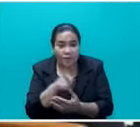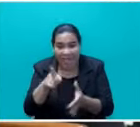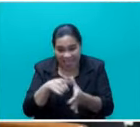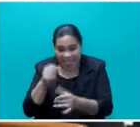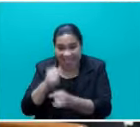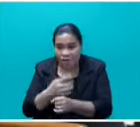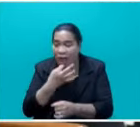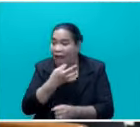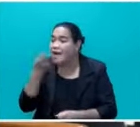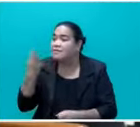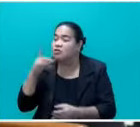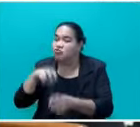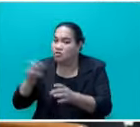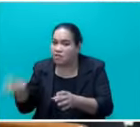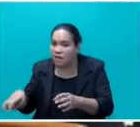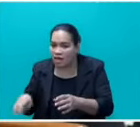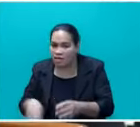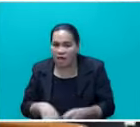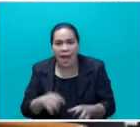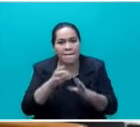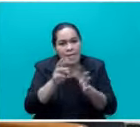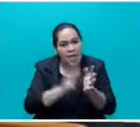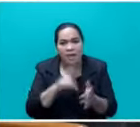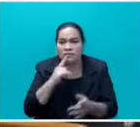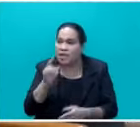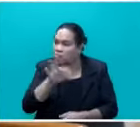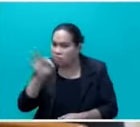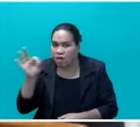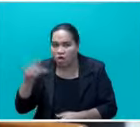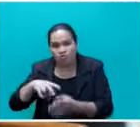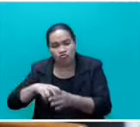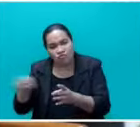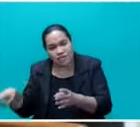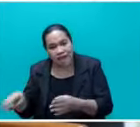him to resign? Is it true that the Prime Minister asked him to resign? Stick to the bill.